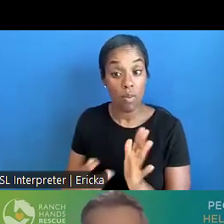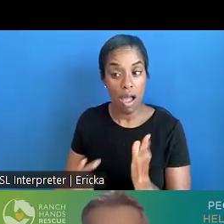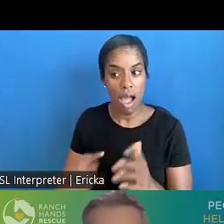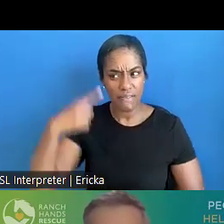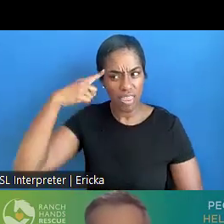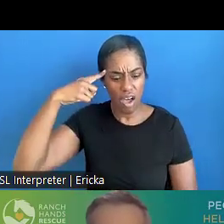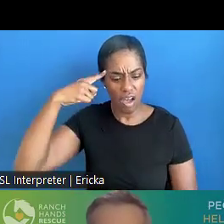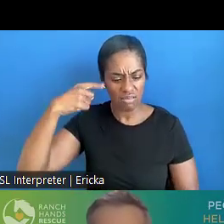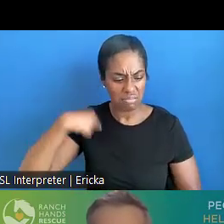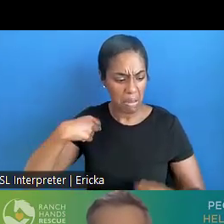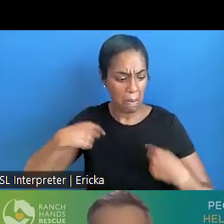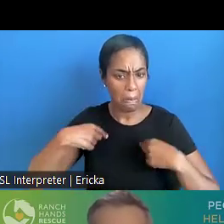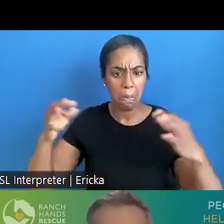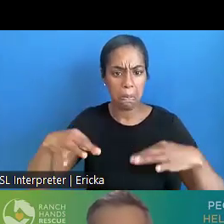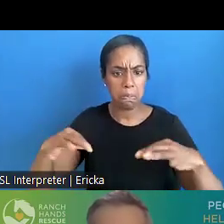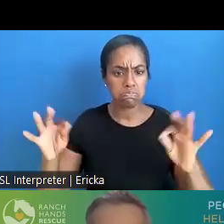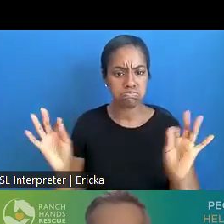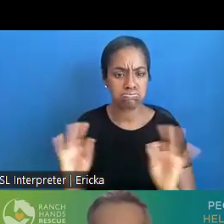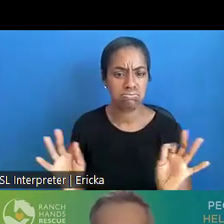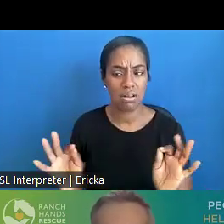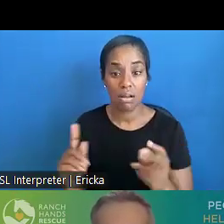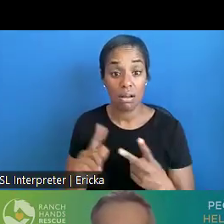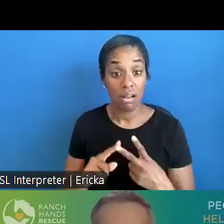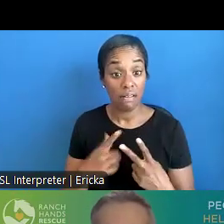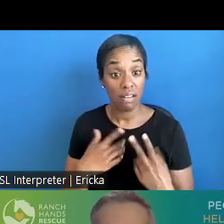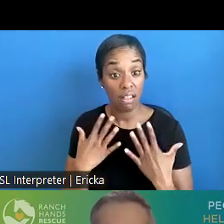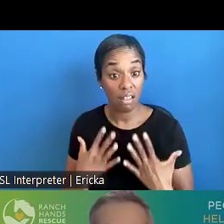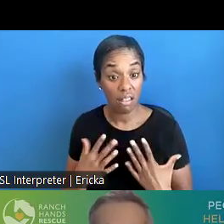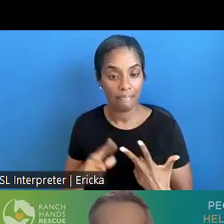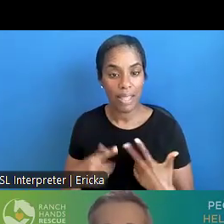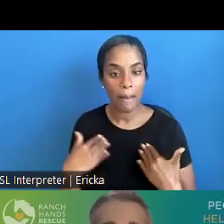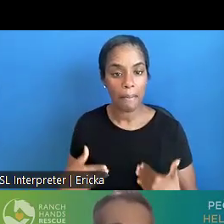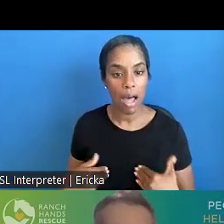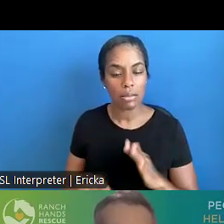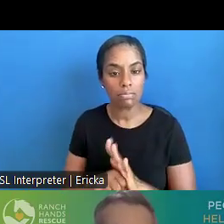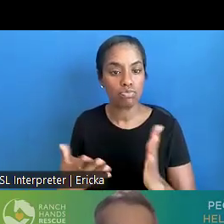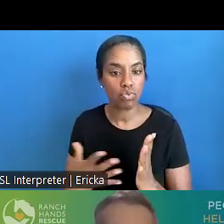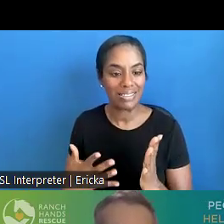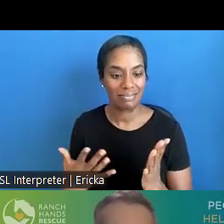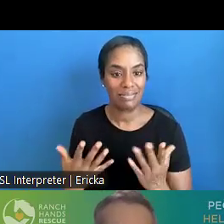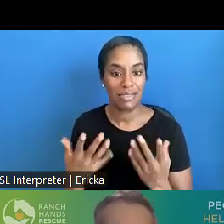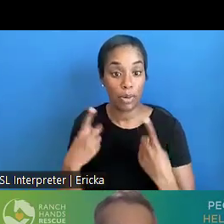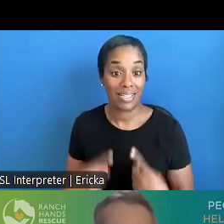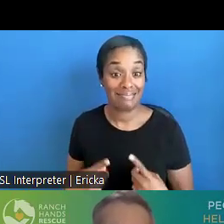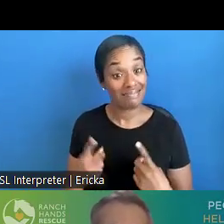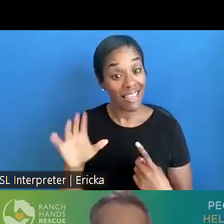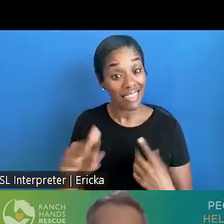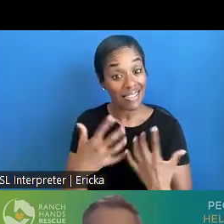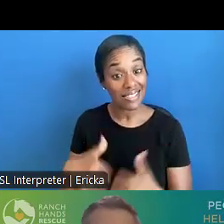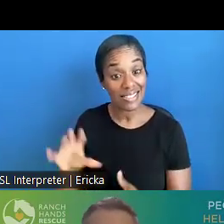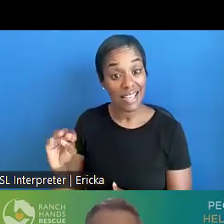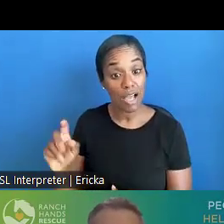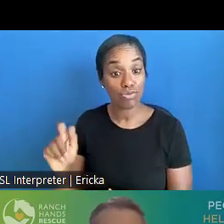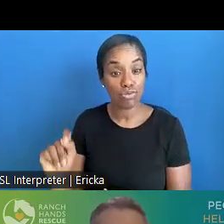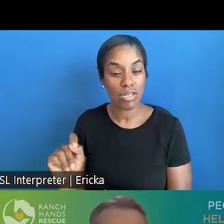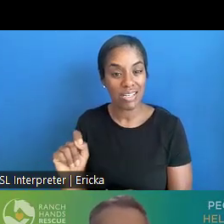worthless, then you feel sad, and then your body symptoms are depressed. Well, that's congruent. And so in many cases, you can actually end up kind